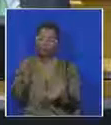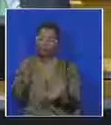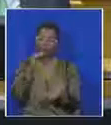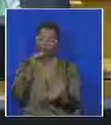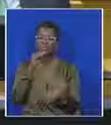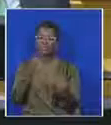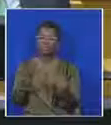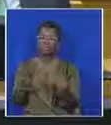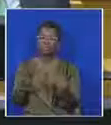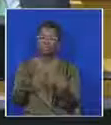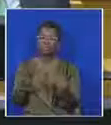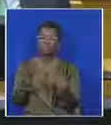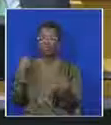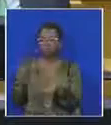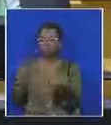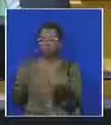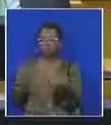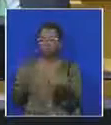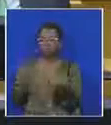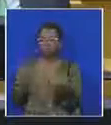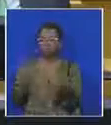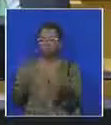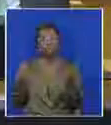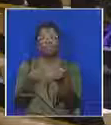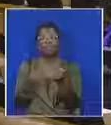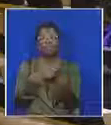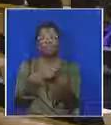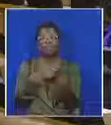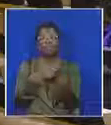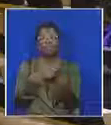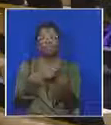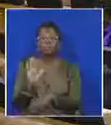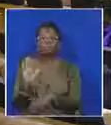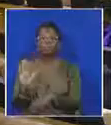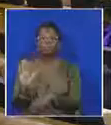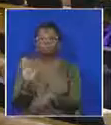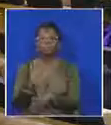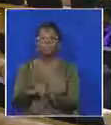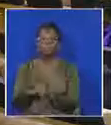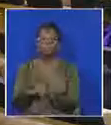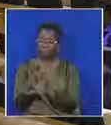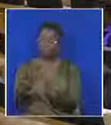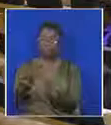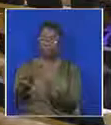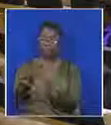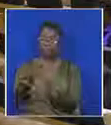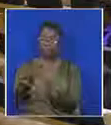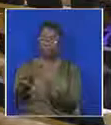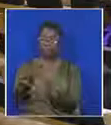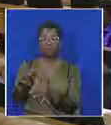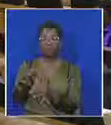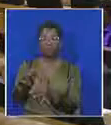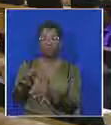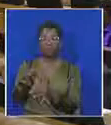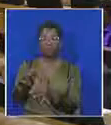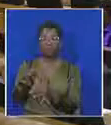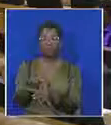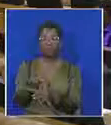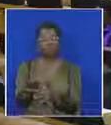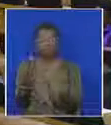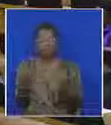those who supported the apartheid regime, and he voted. Point to unless order. Today